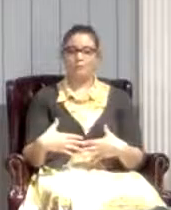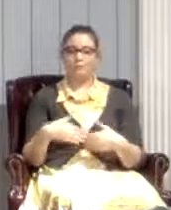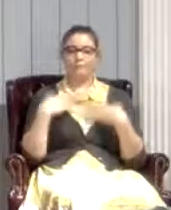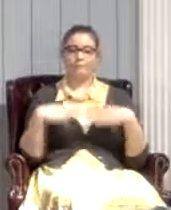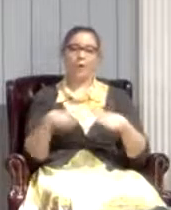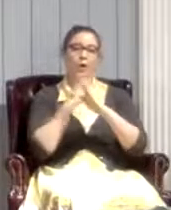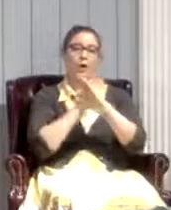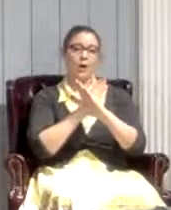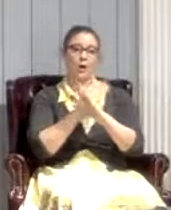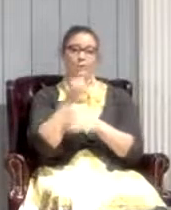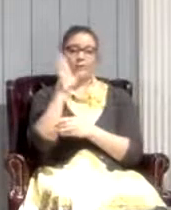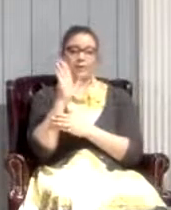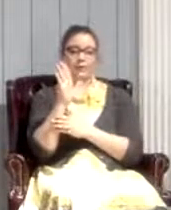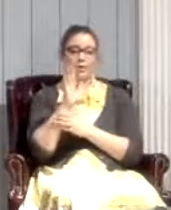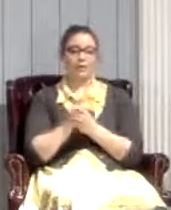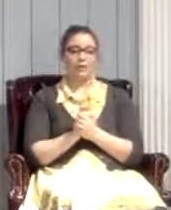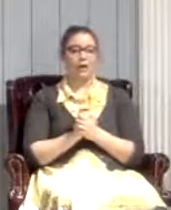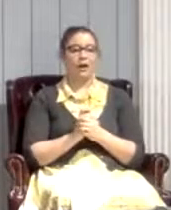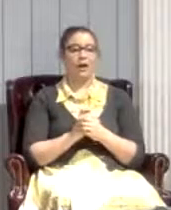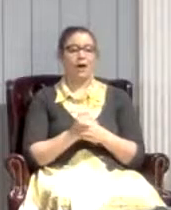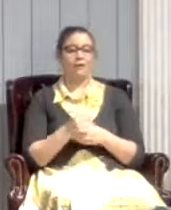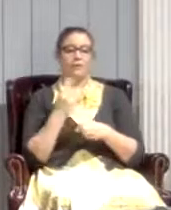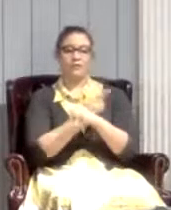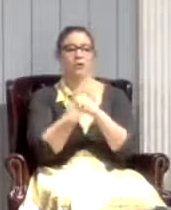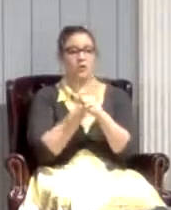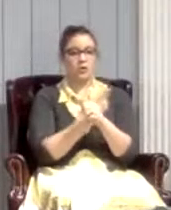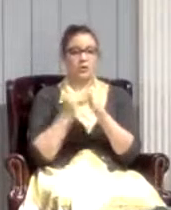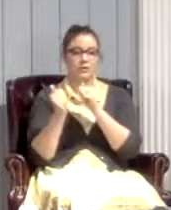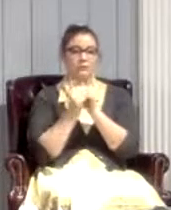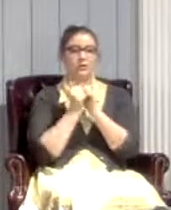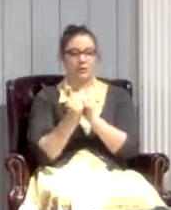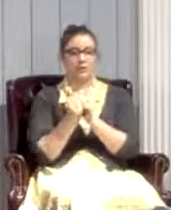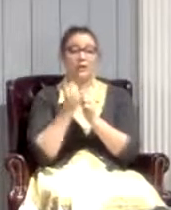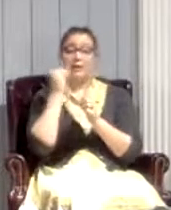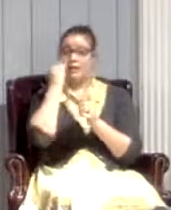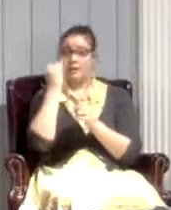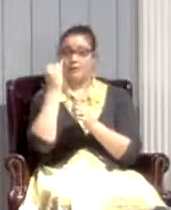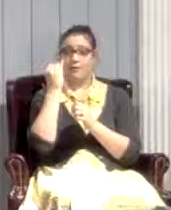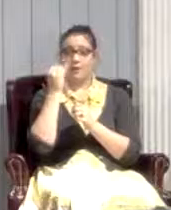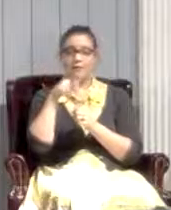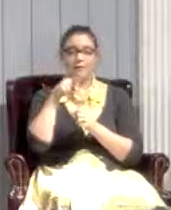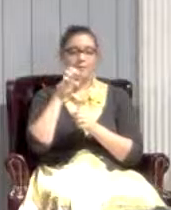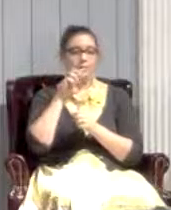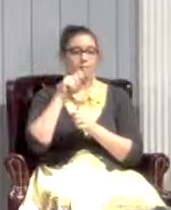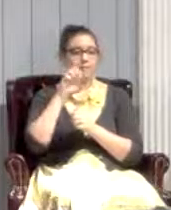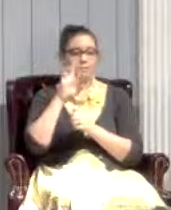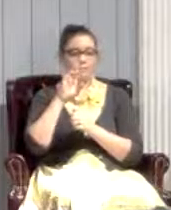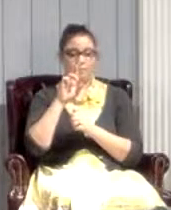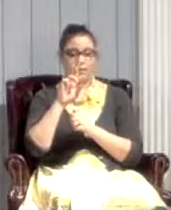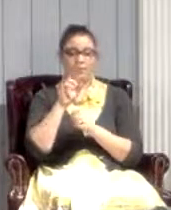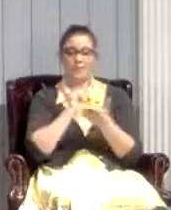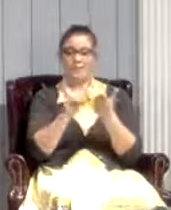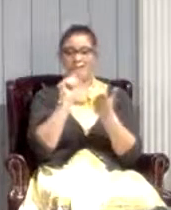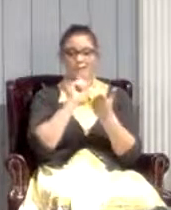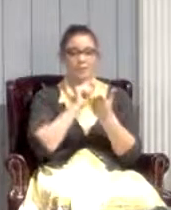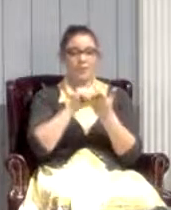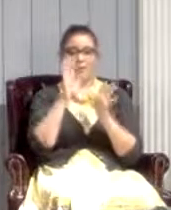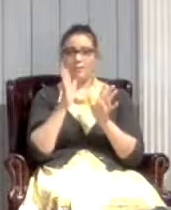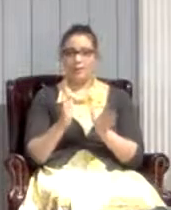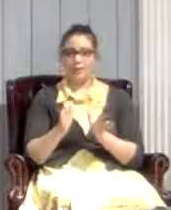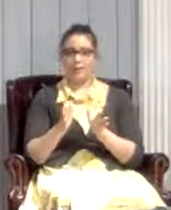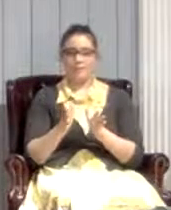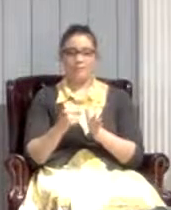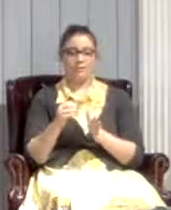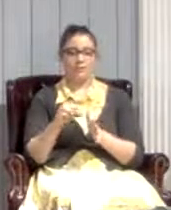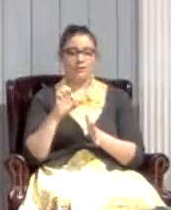in Ephesians. I'd have been able to use them together, even if it had been Peter who was the penman of Ephesians, because it's the Holy Spirit of God who